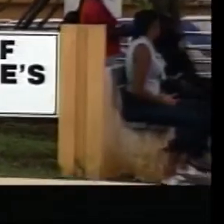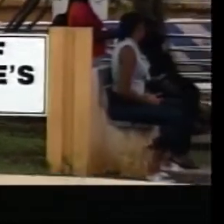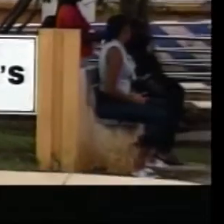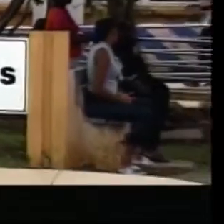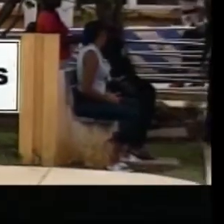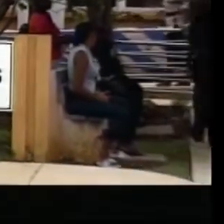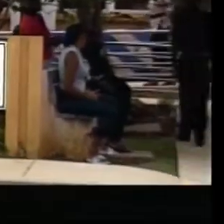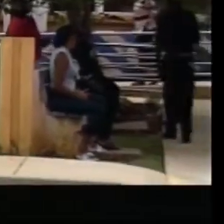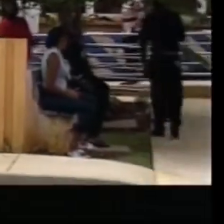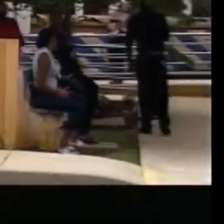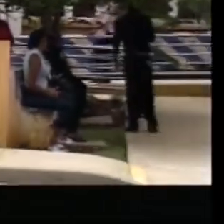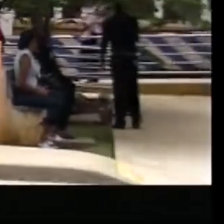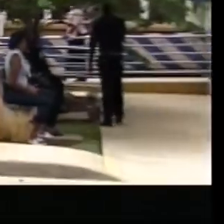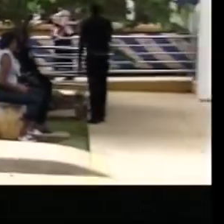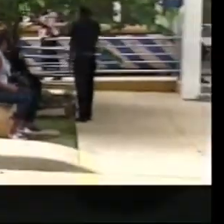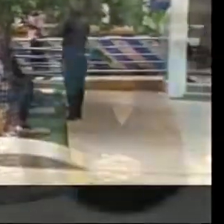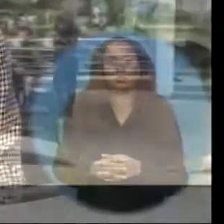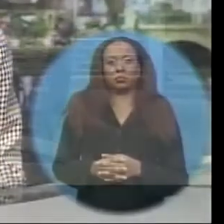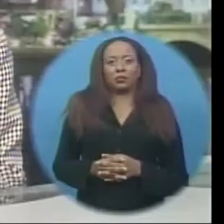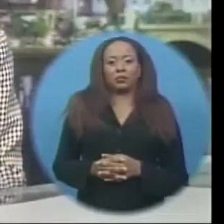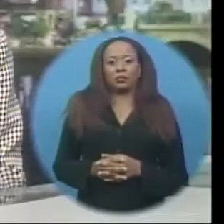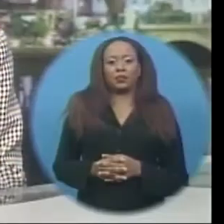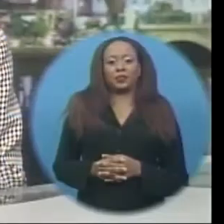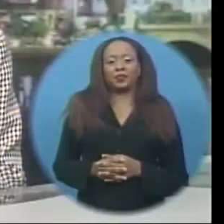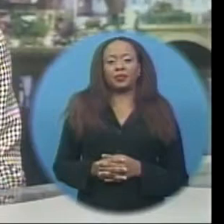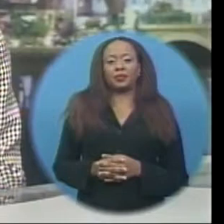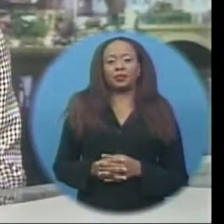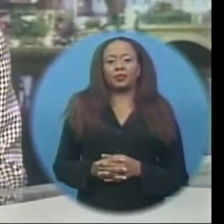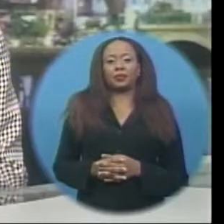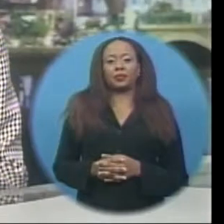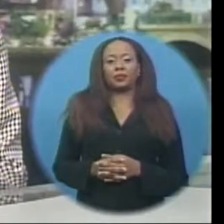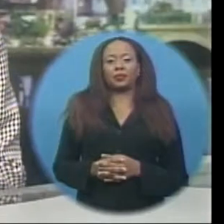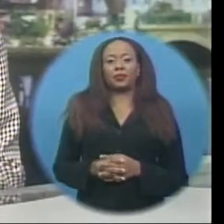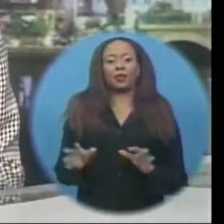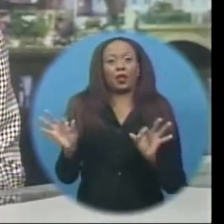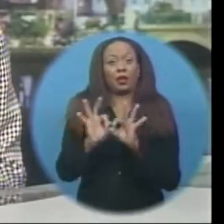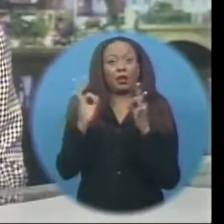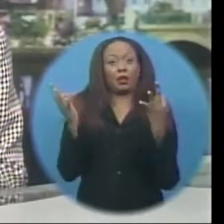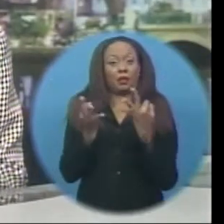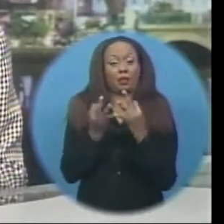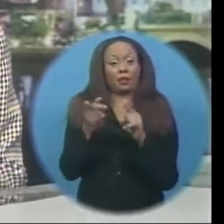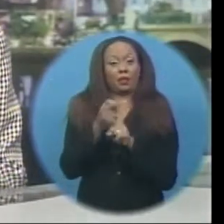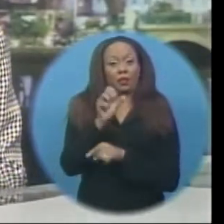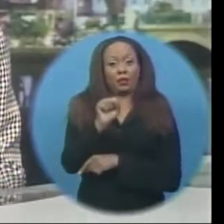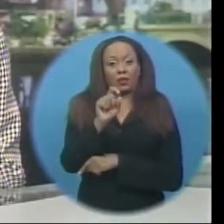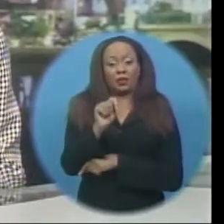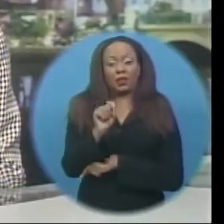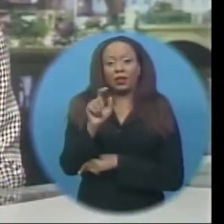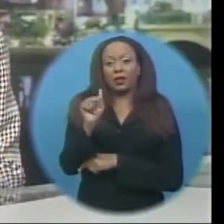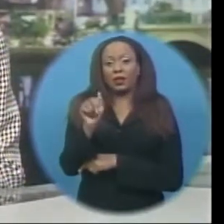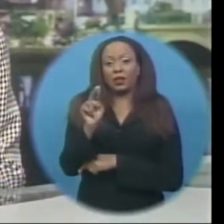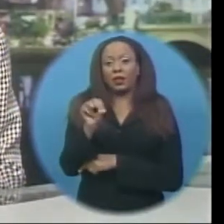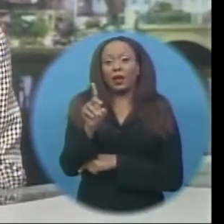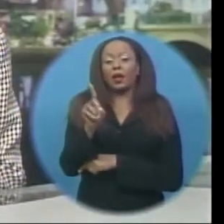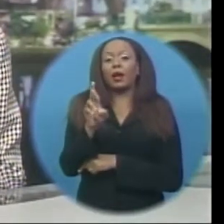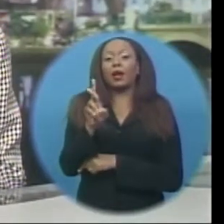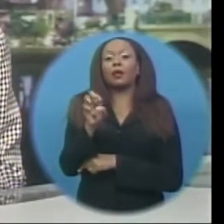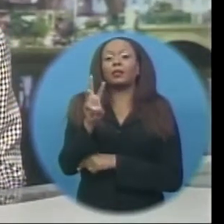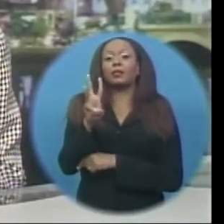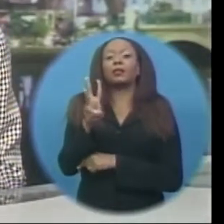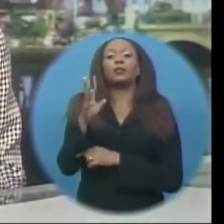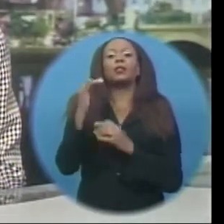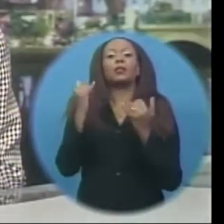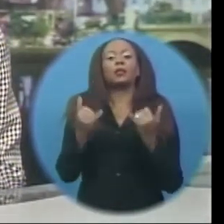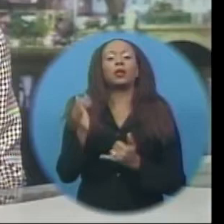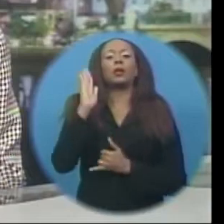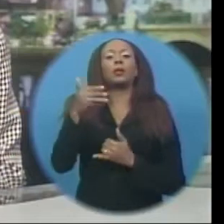of July, subsequently surrendered to police. A family from St. Andrew has been selected for the Arawak